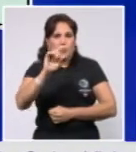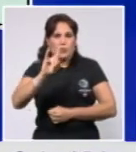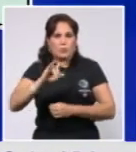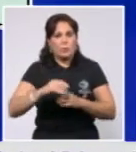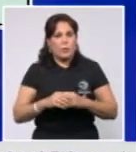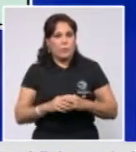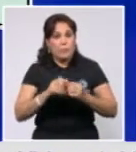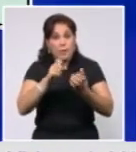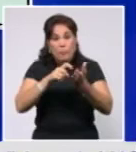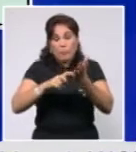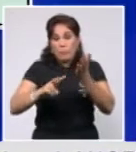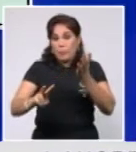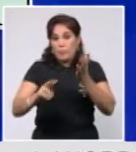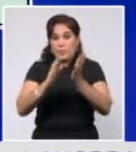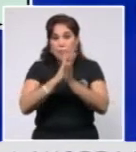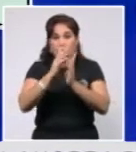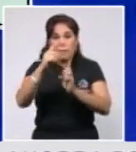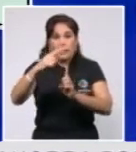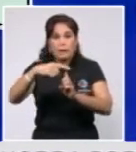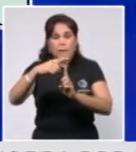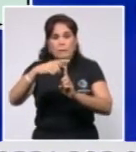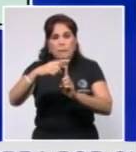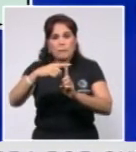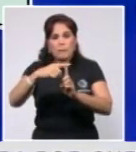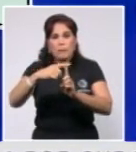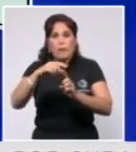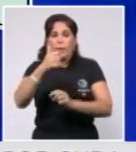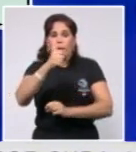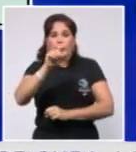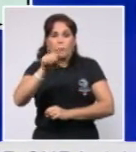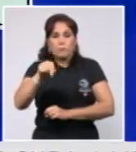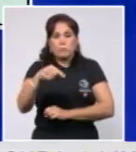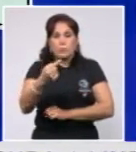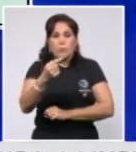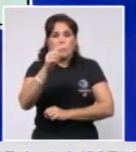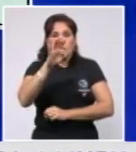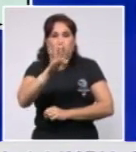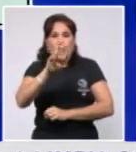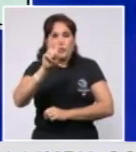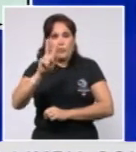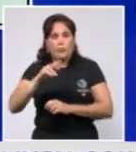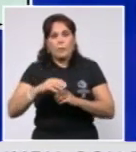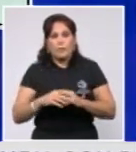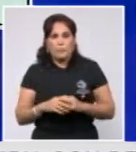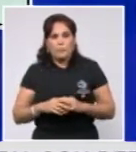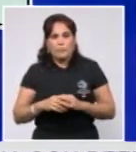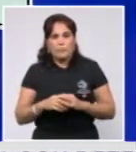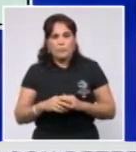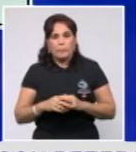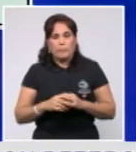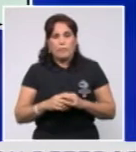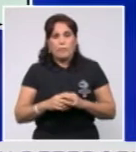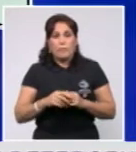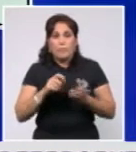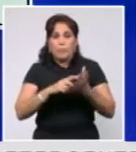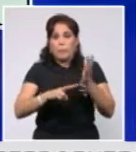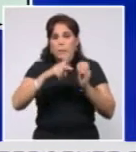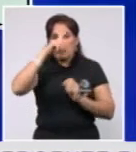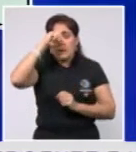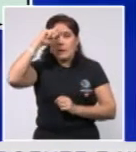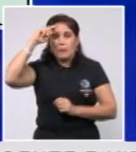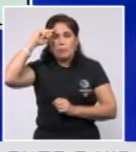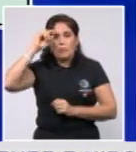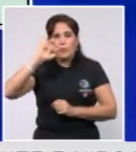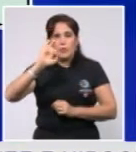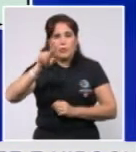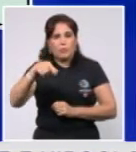1.05, Cienfuegos 0.49, and Holguín with 0.39. Cuba's